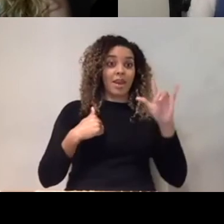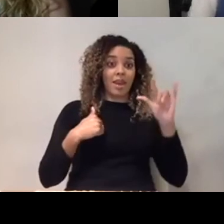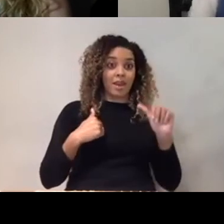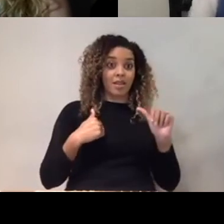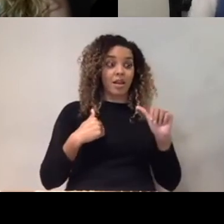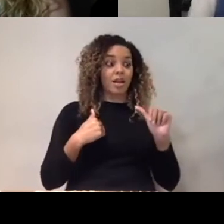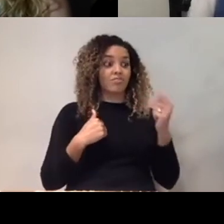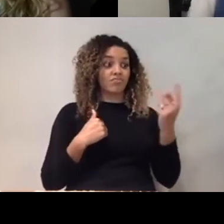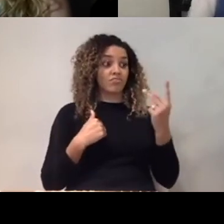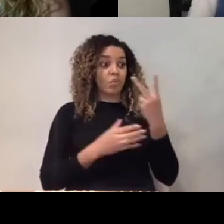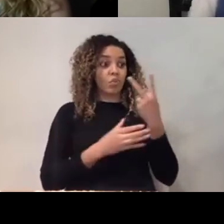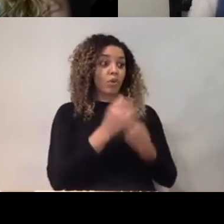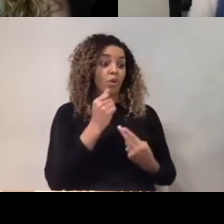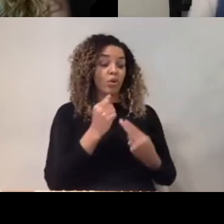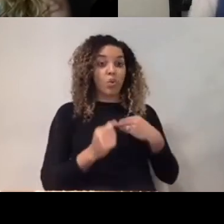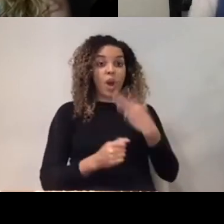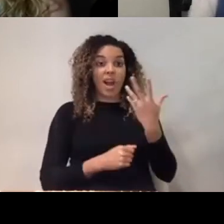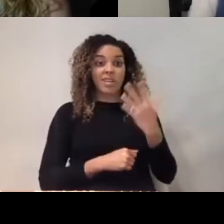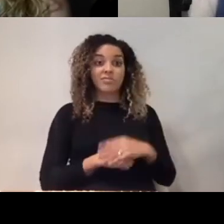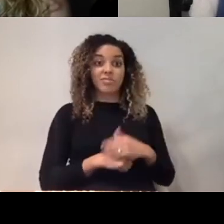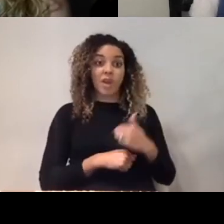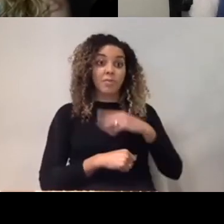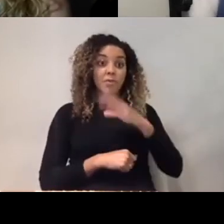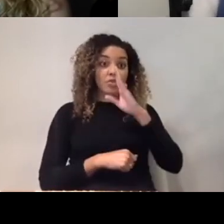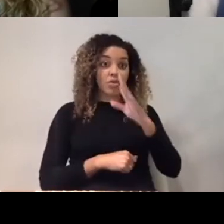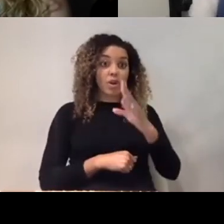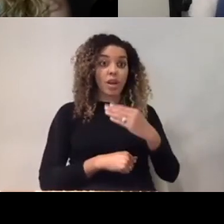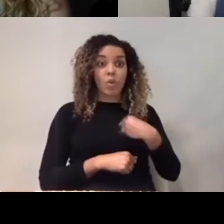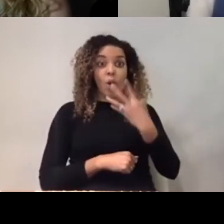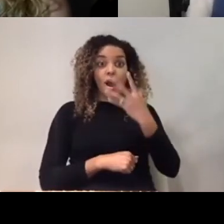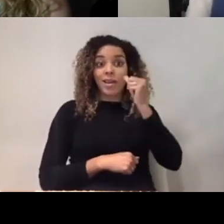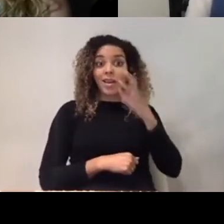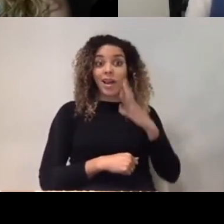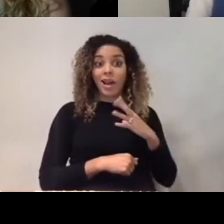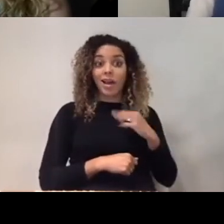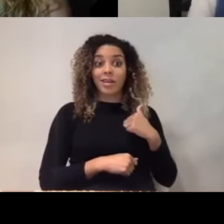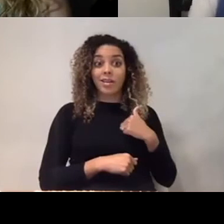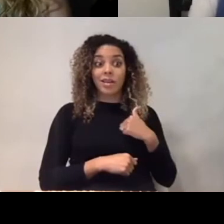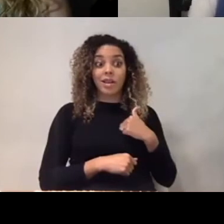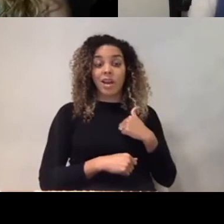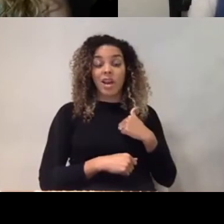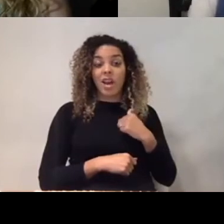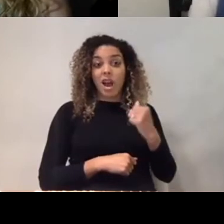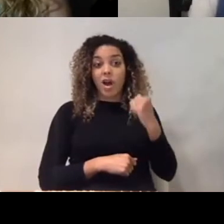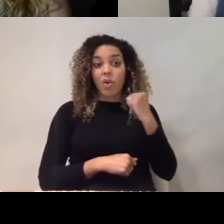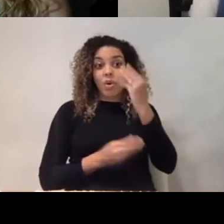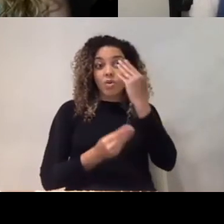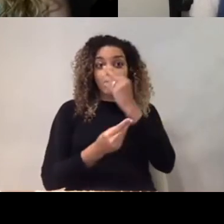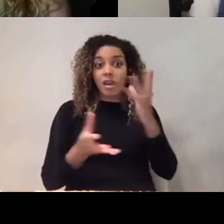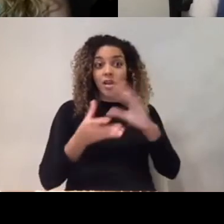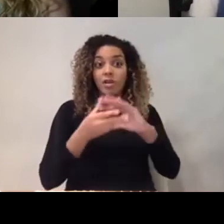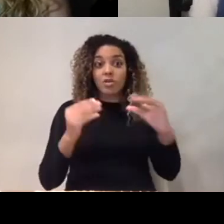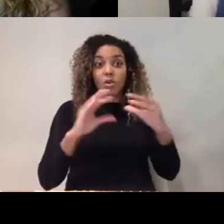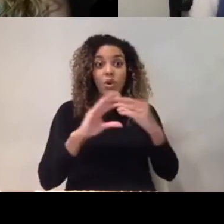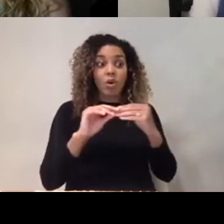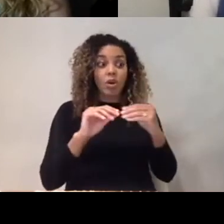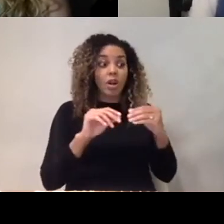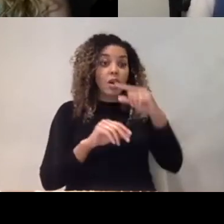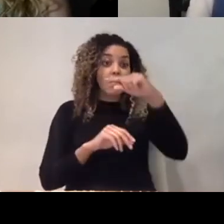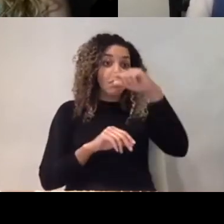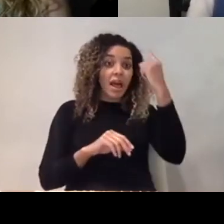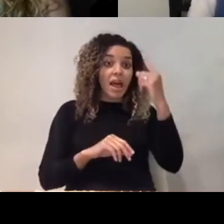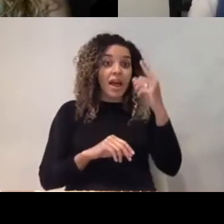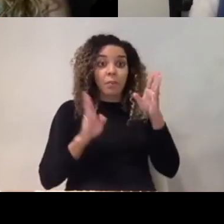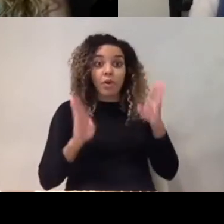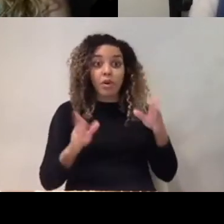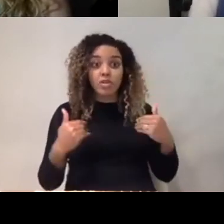guy, but you know, I'm not going to tell the story of a black disabled person, of